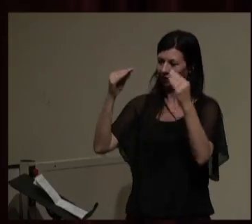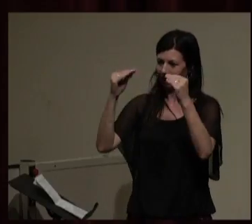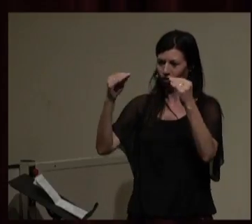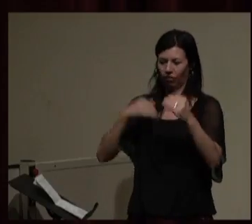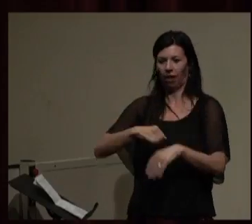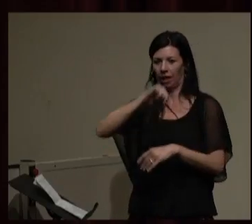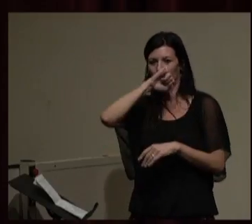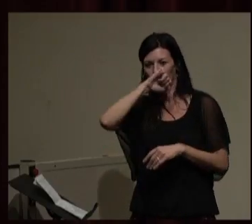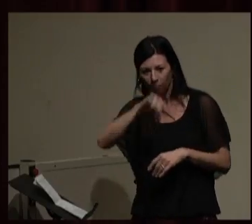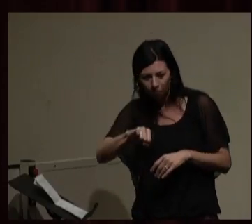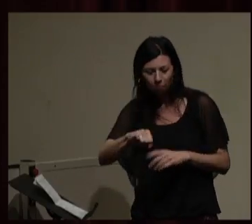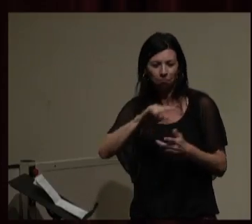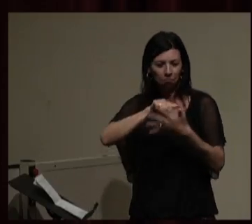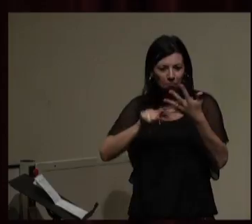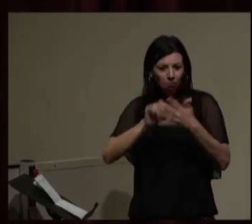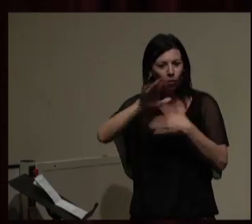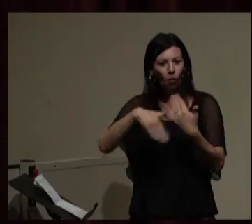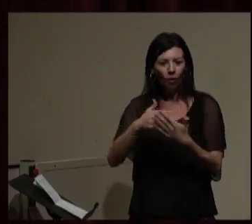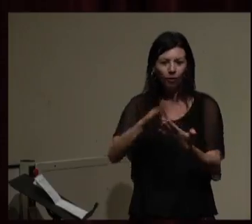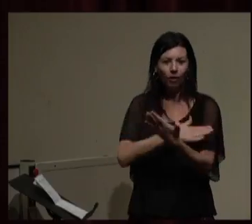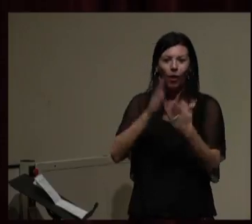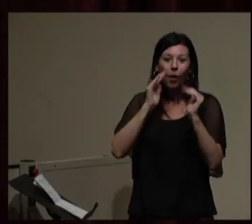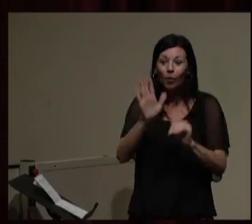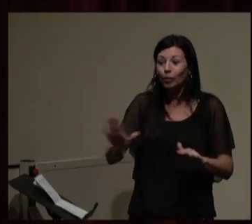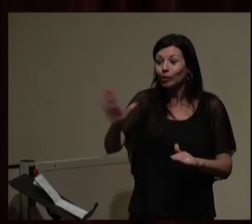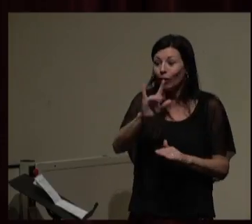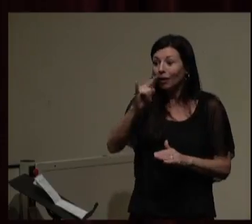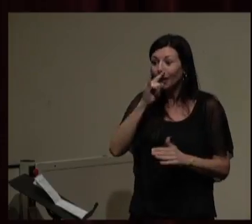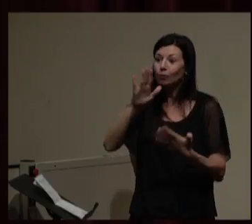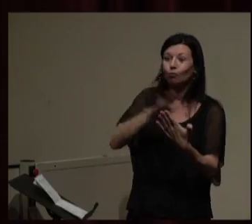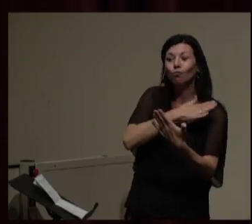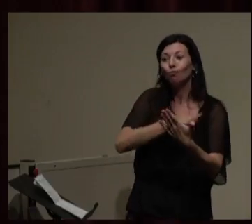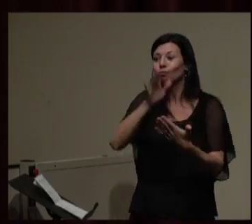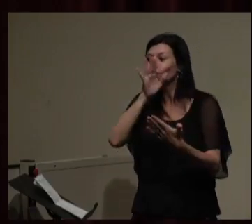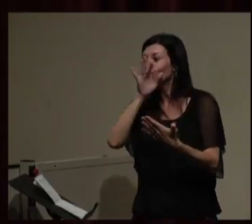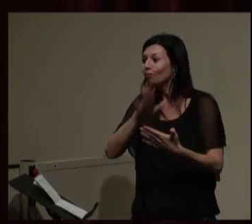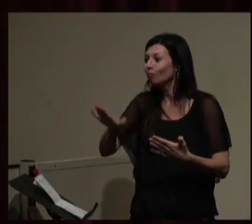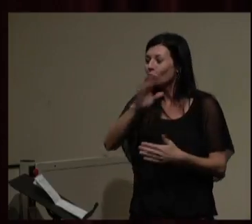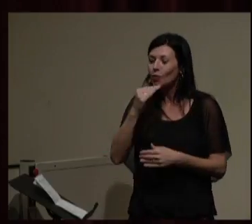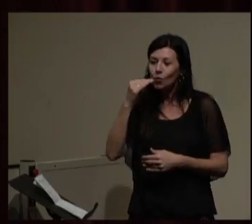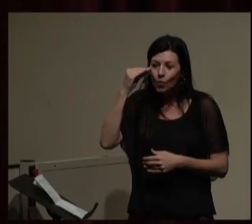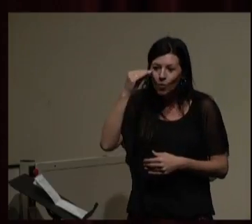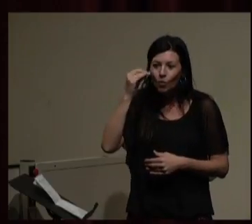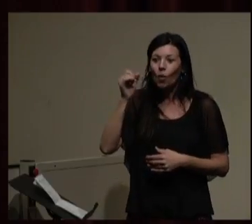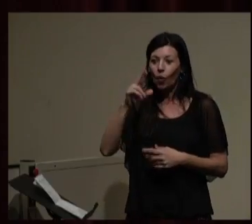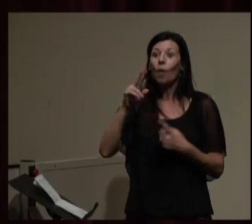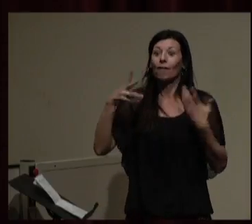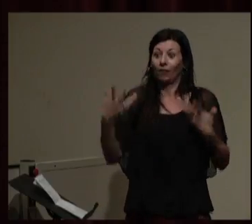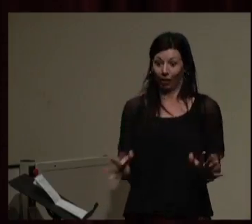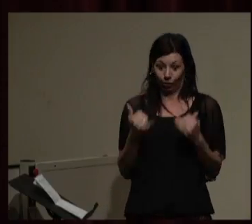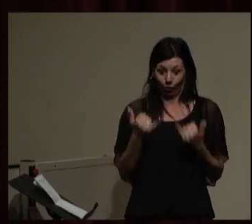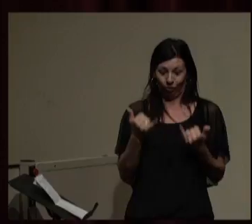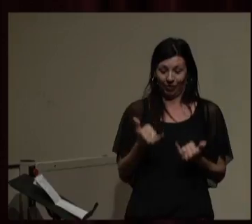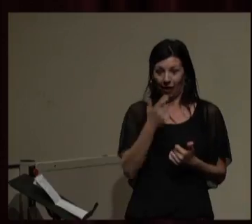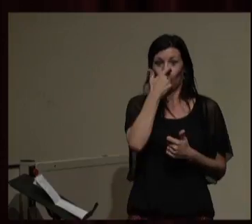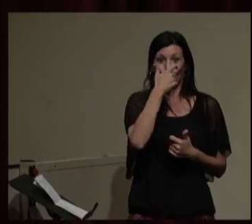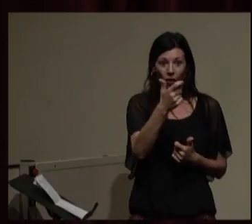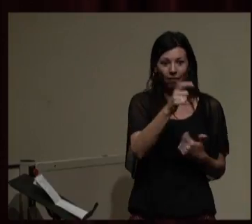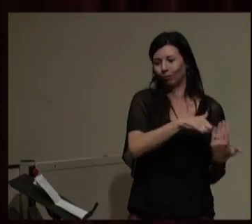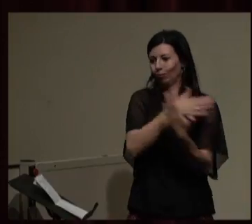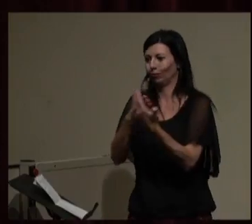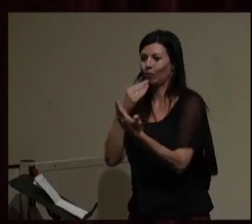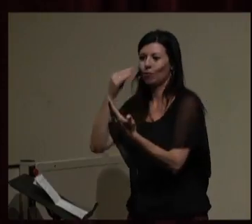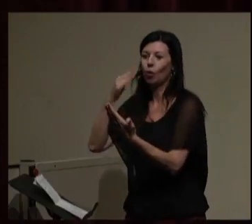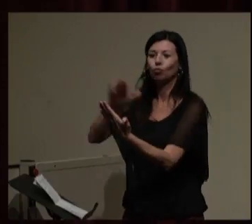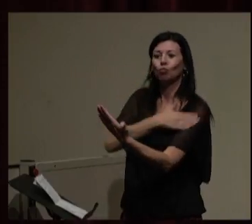I hope that your kids have been singing them at home, and that, or that they do once you see them on the stage. They're just really